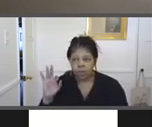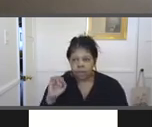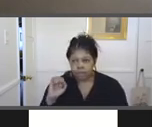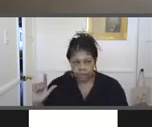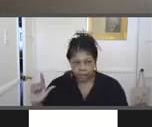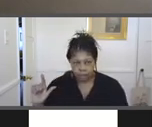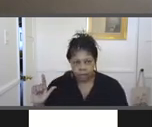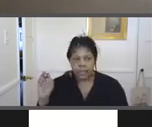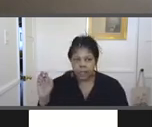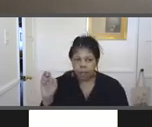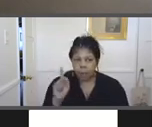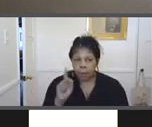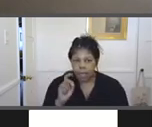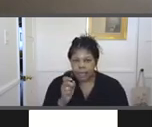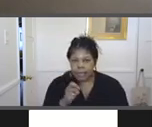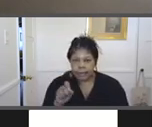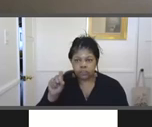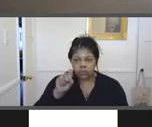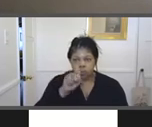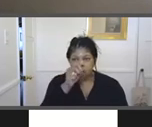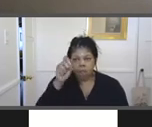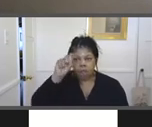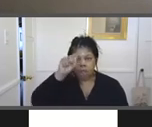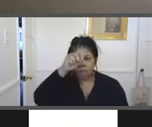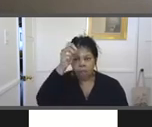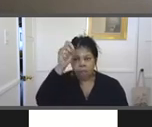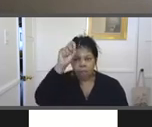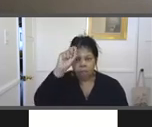line. Notice how it has kind of a nice